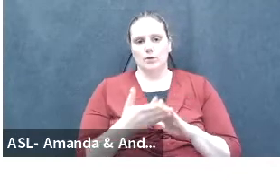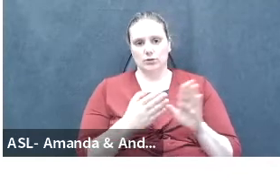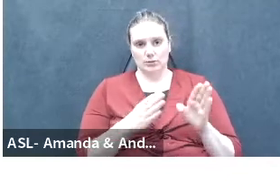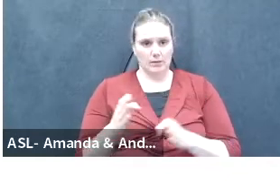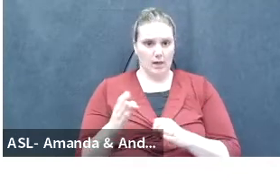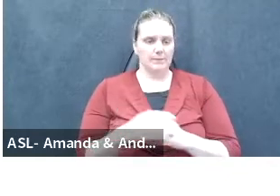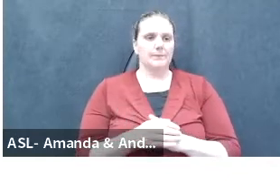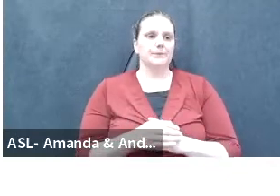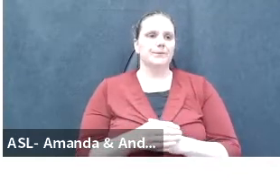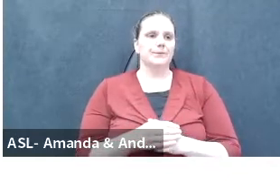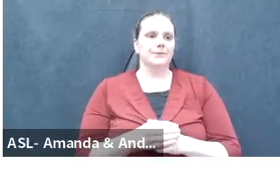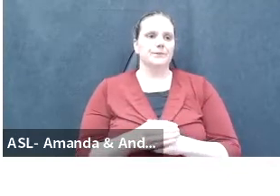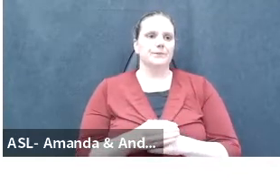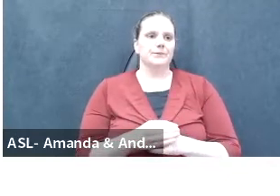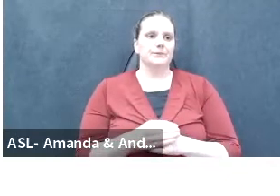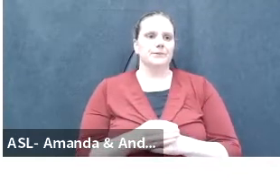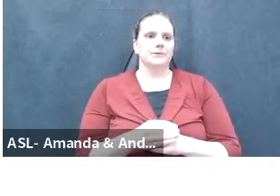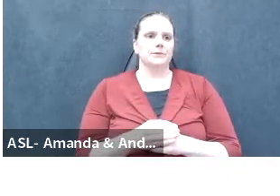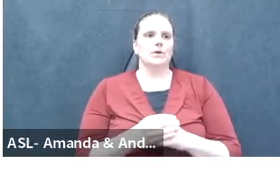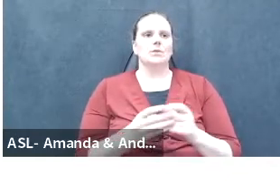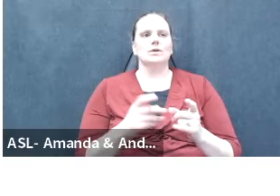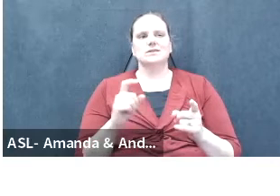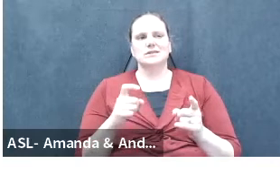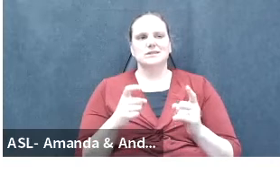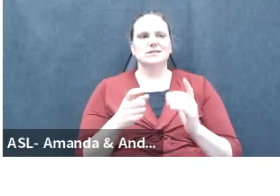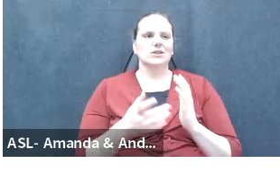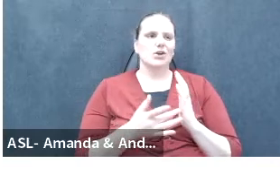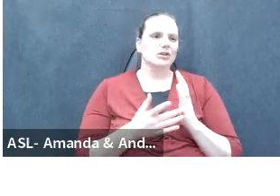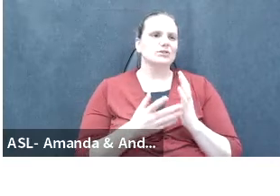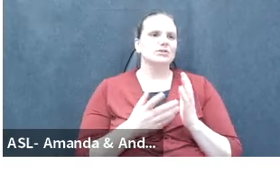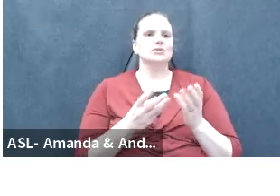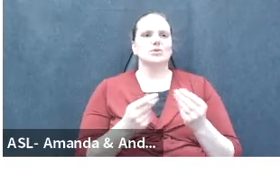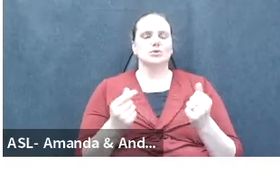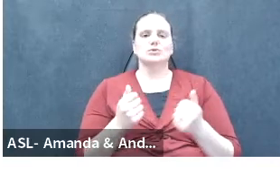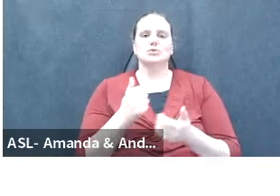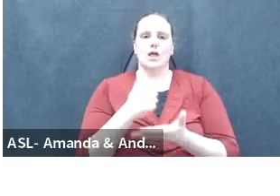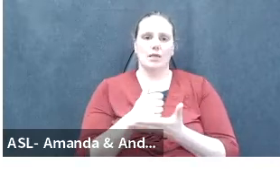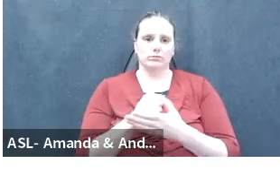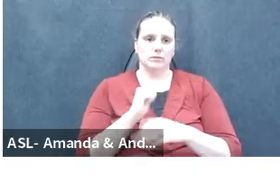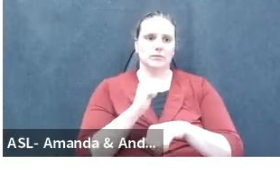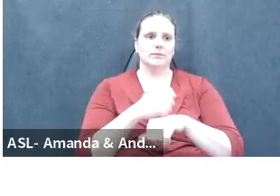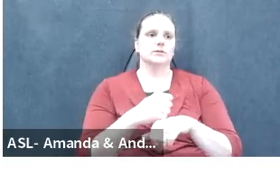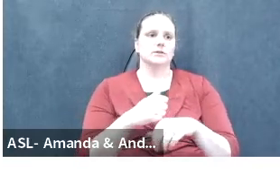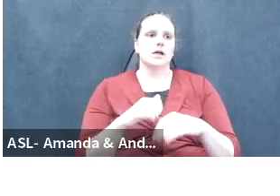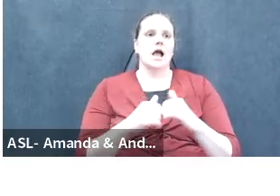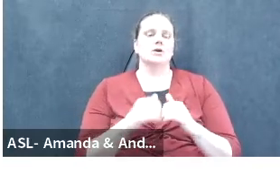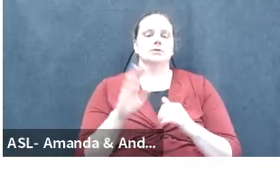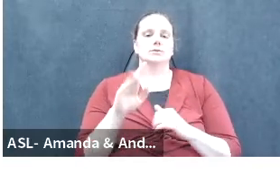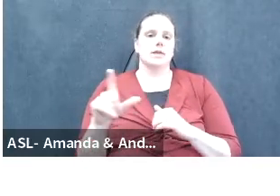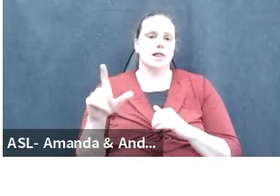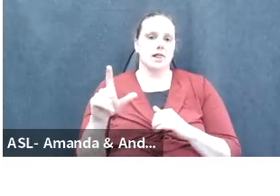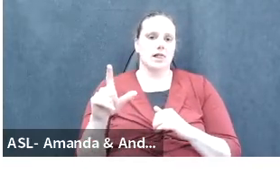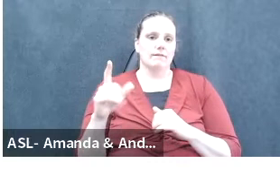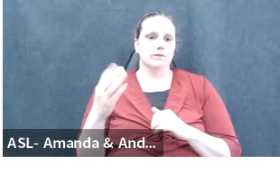plan will be how to procure needed technology solutions to enable the implementation of House Bill